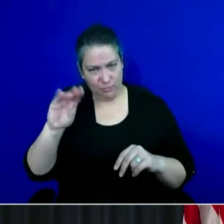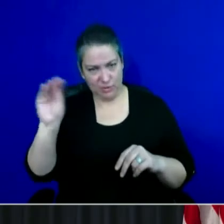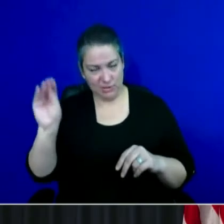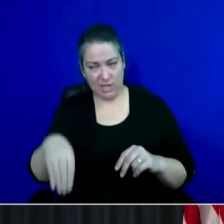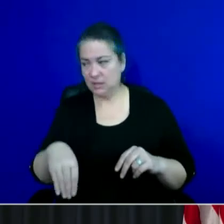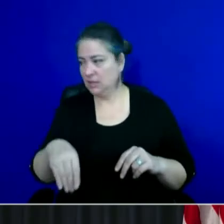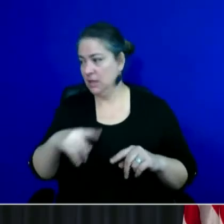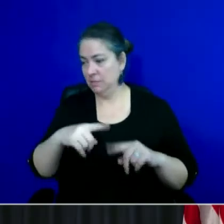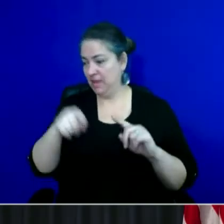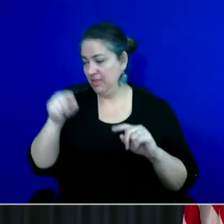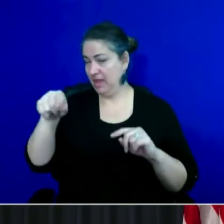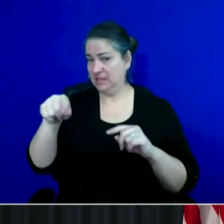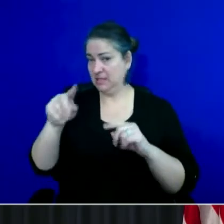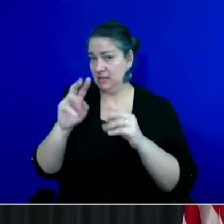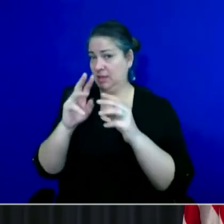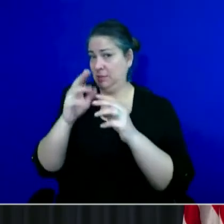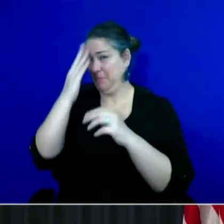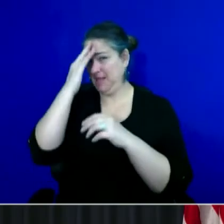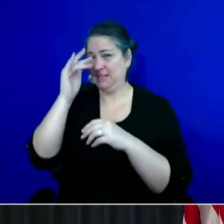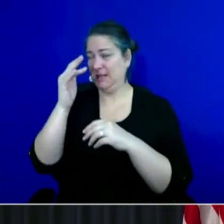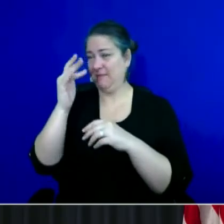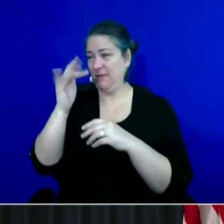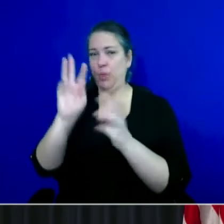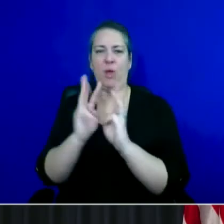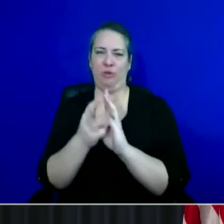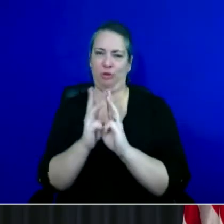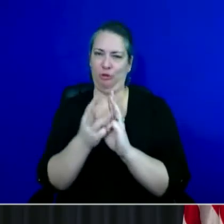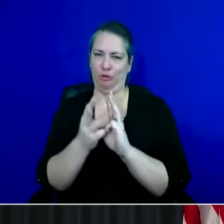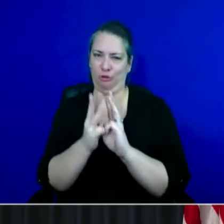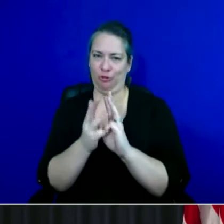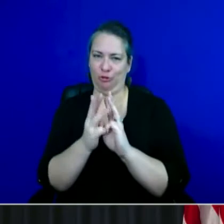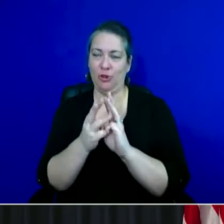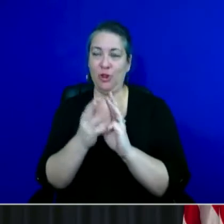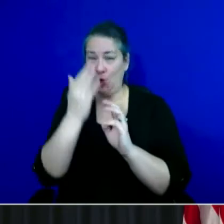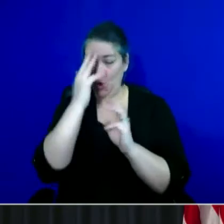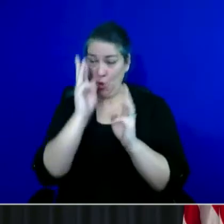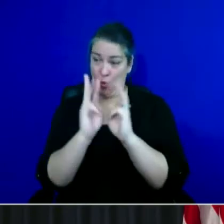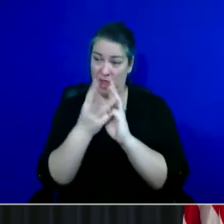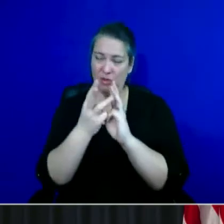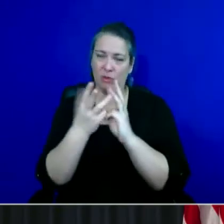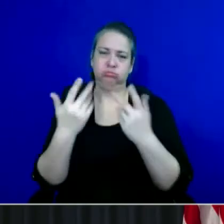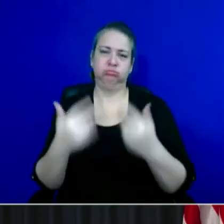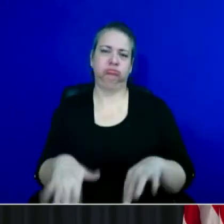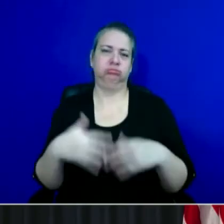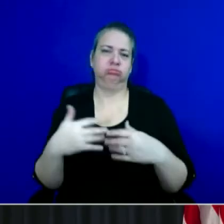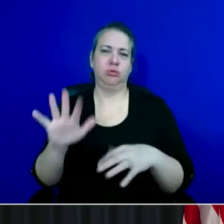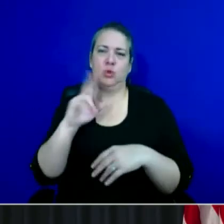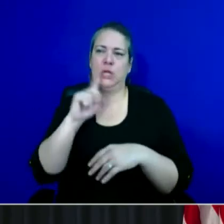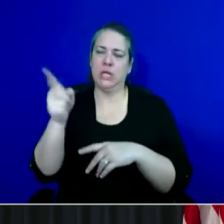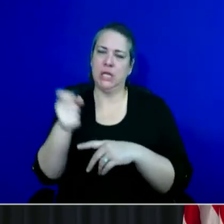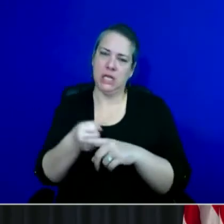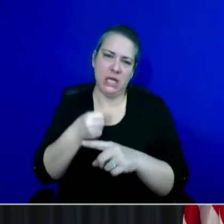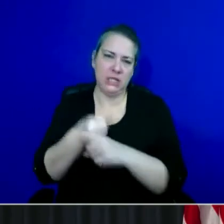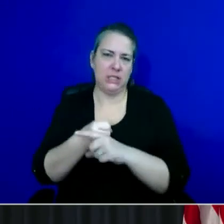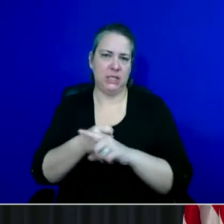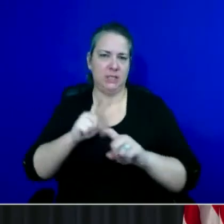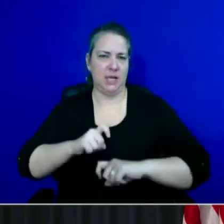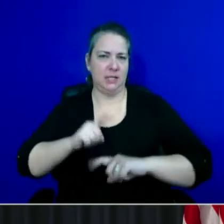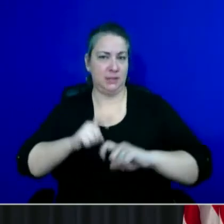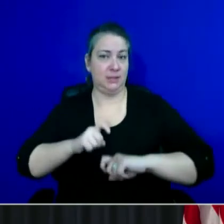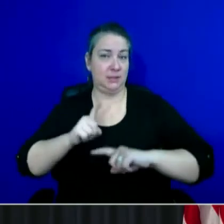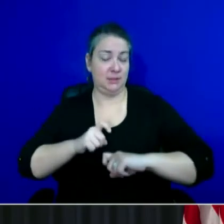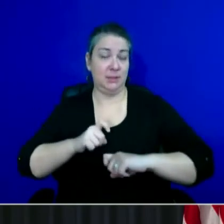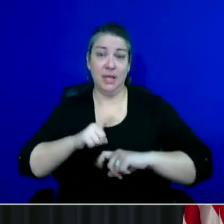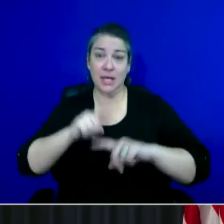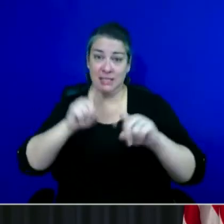weather. This week, the weather has really hit testing. Testing is significantly down